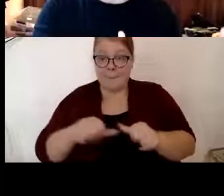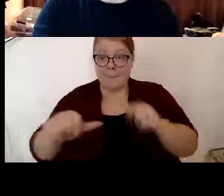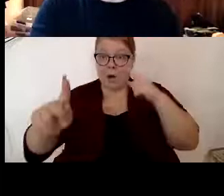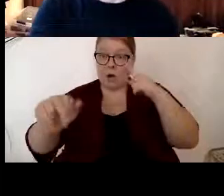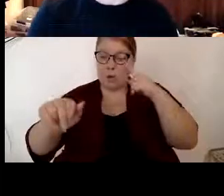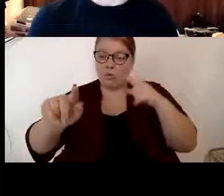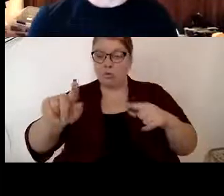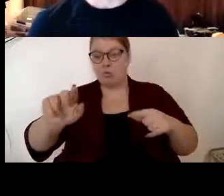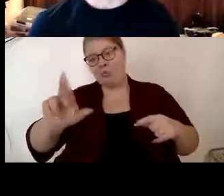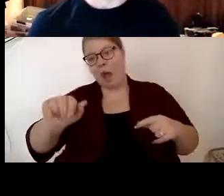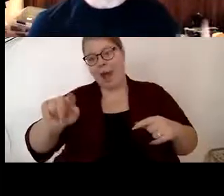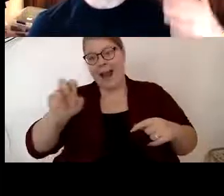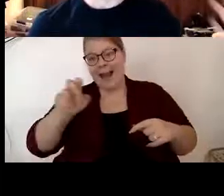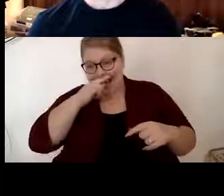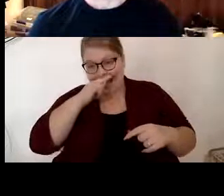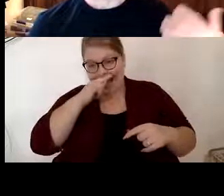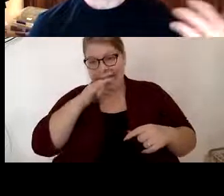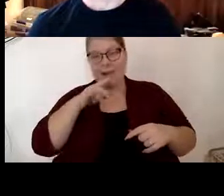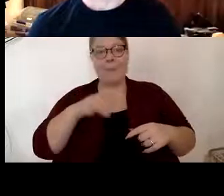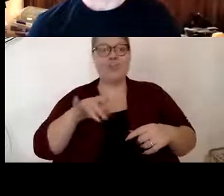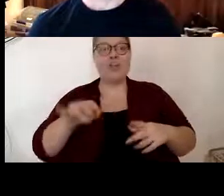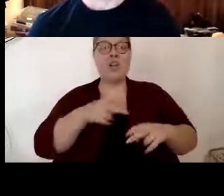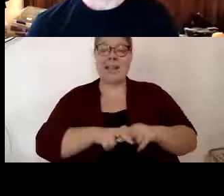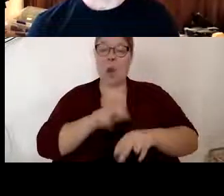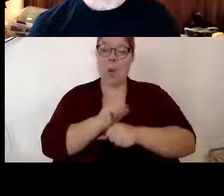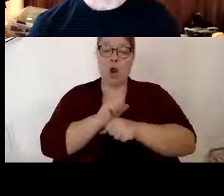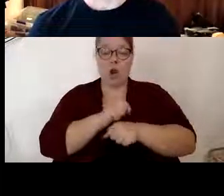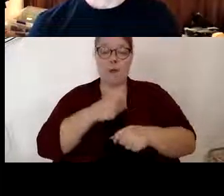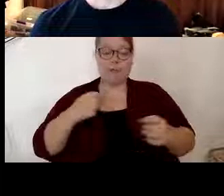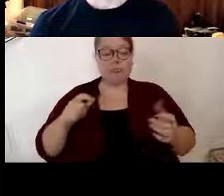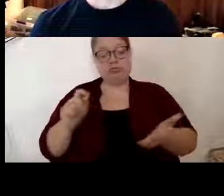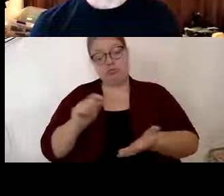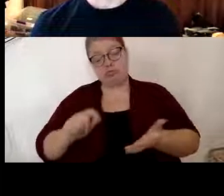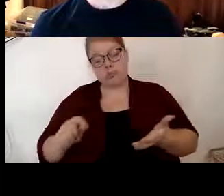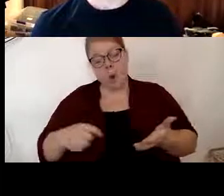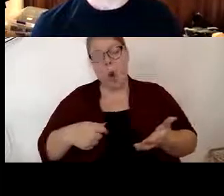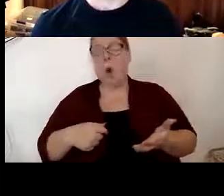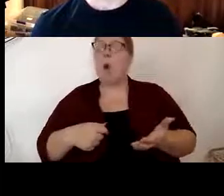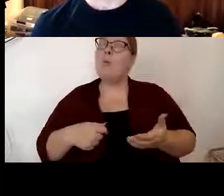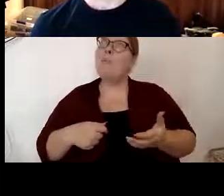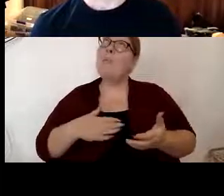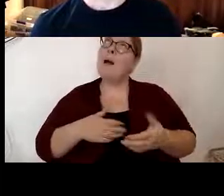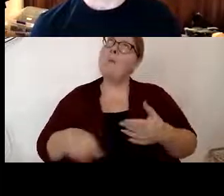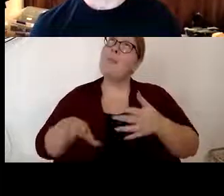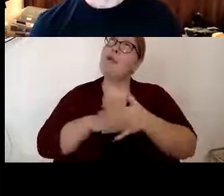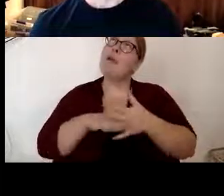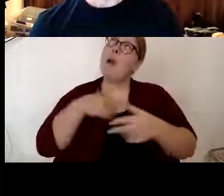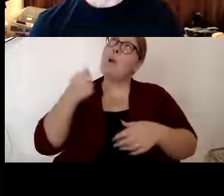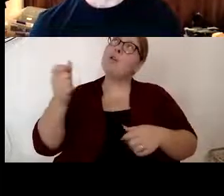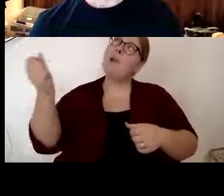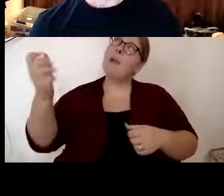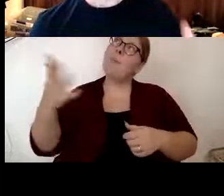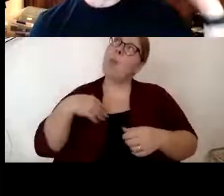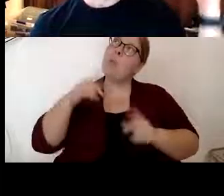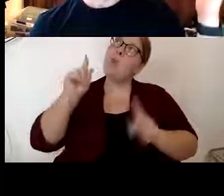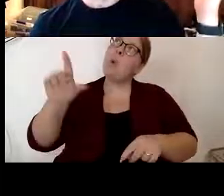generalize. When they're sitting at work and they're having the thought like, oh, I want to go to the casino on my break, or I want to go gamble on my break.